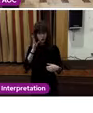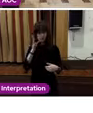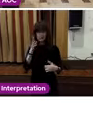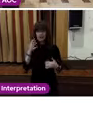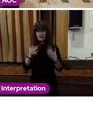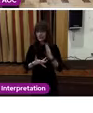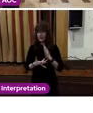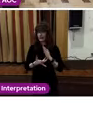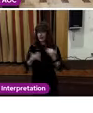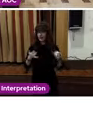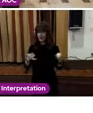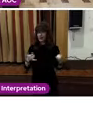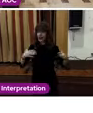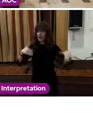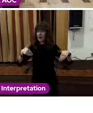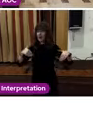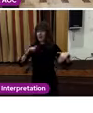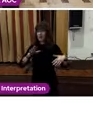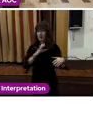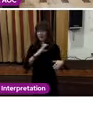Congress now, but I will be your member.